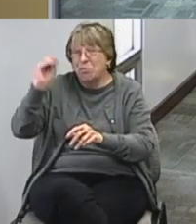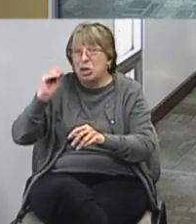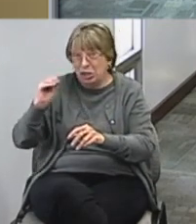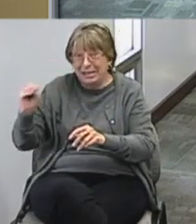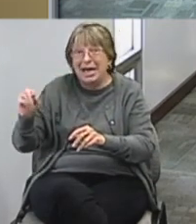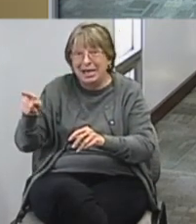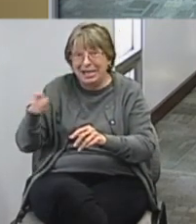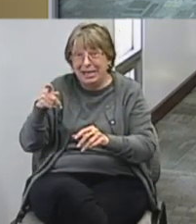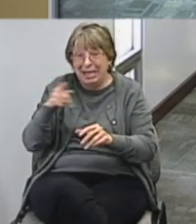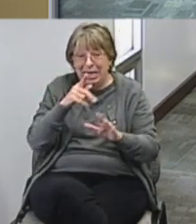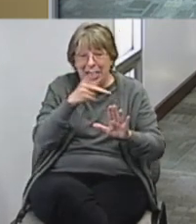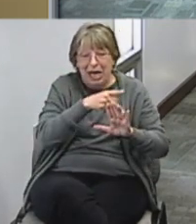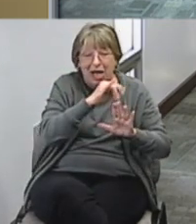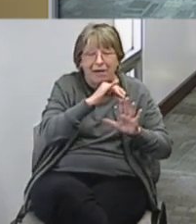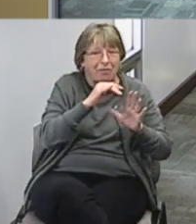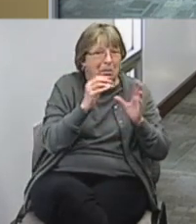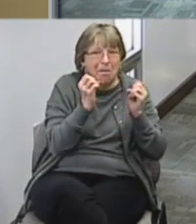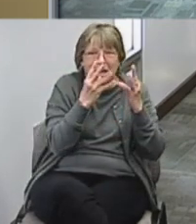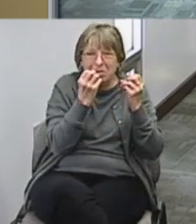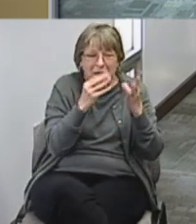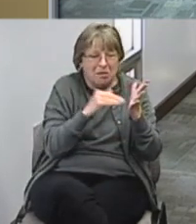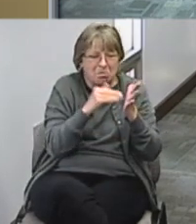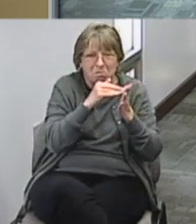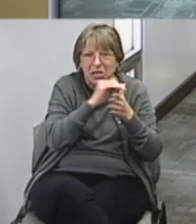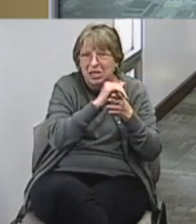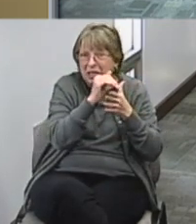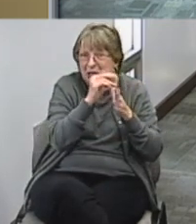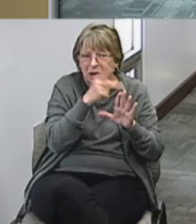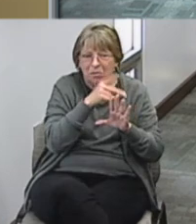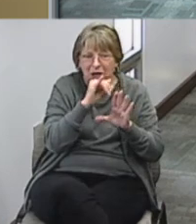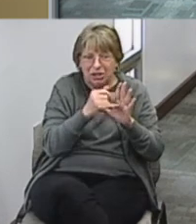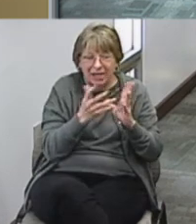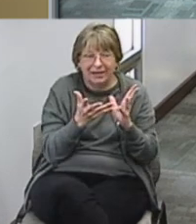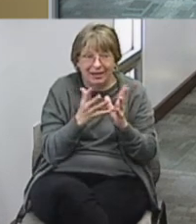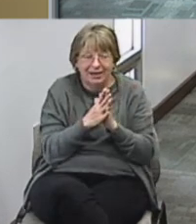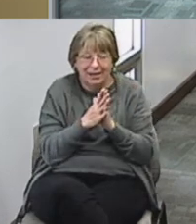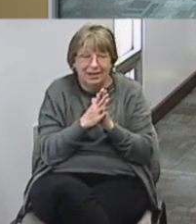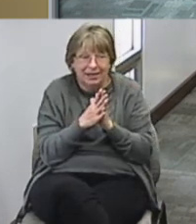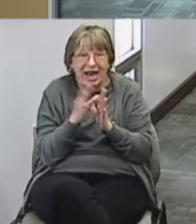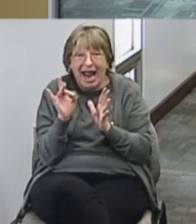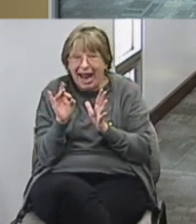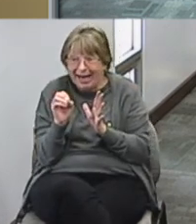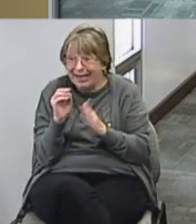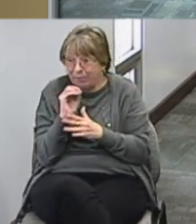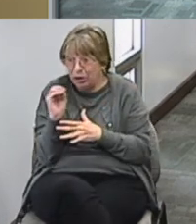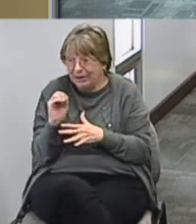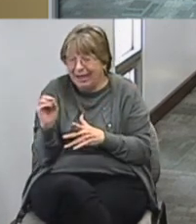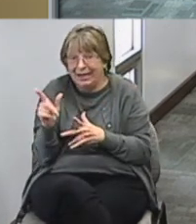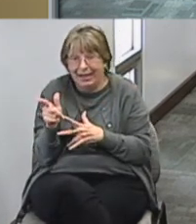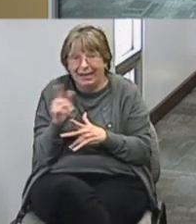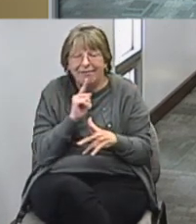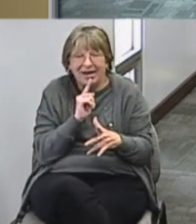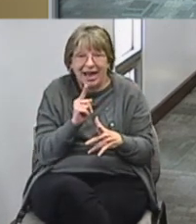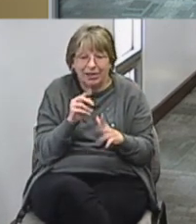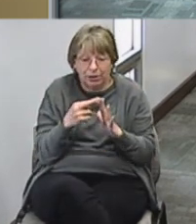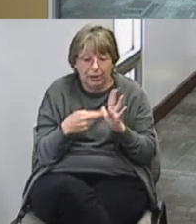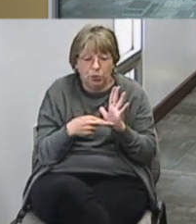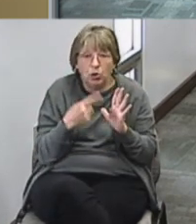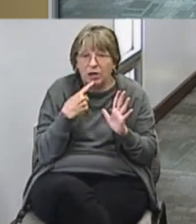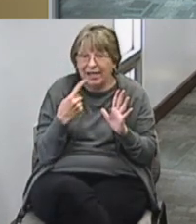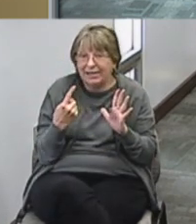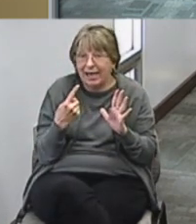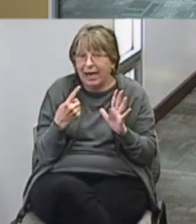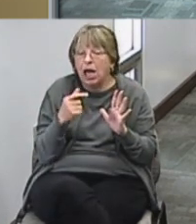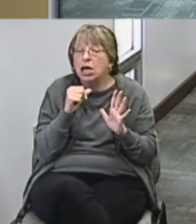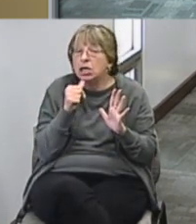Yeah. of a What percentage? multi-million-dollar project. Well, it's up to 80%. 80. Are Up all to the 80. grants 80 or? Yeah, and actually in the rule, they said they can even